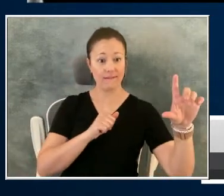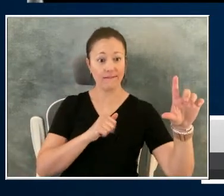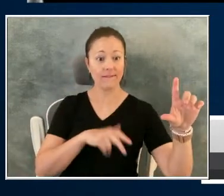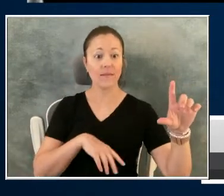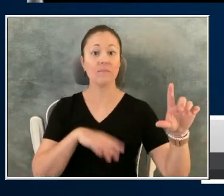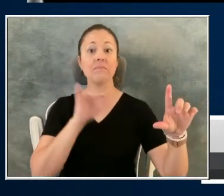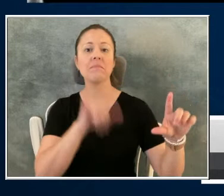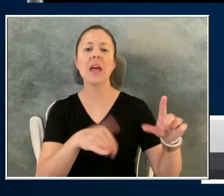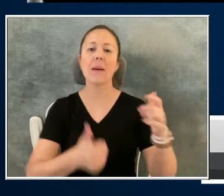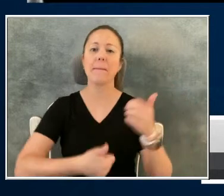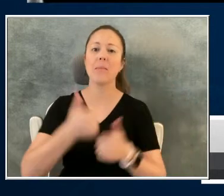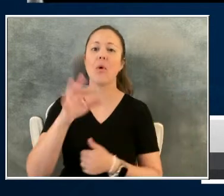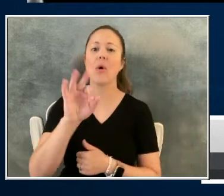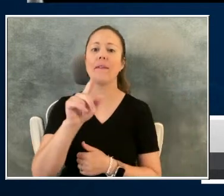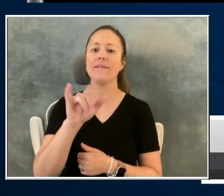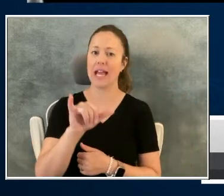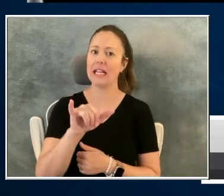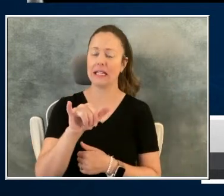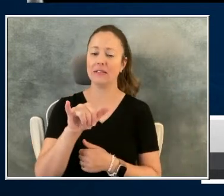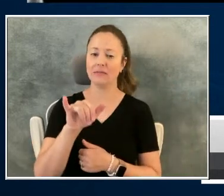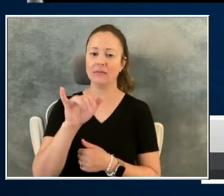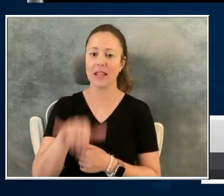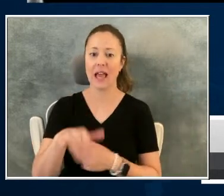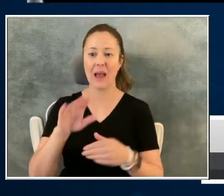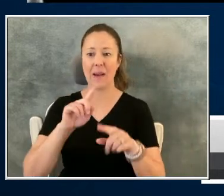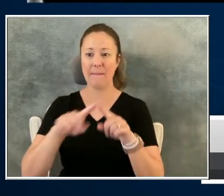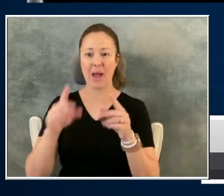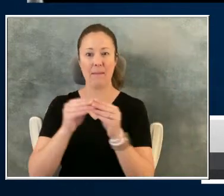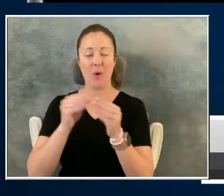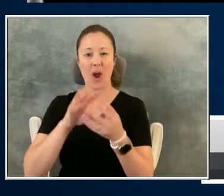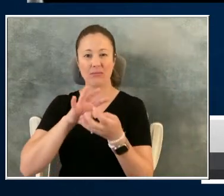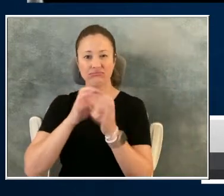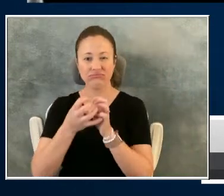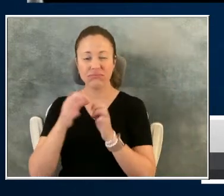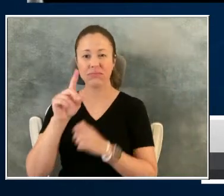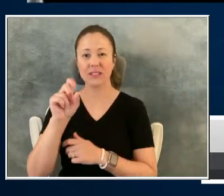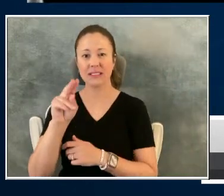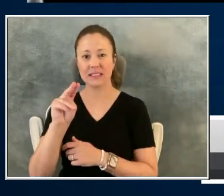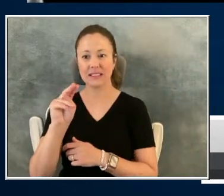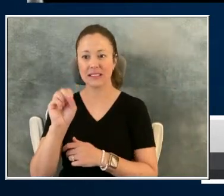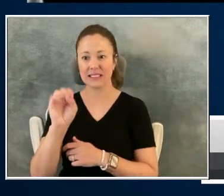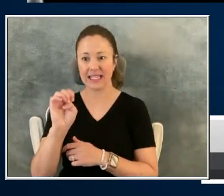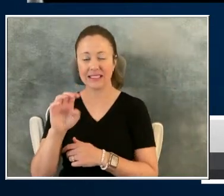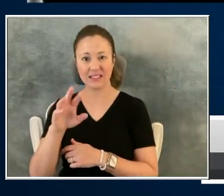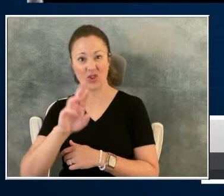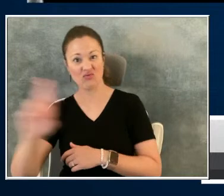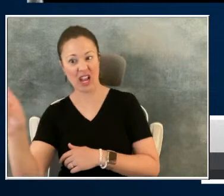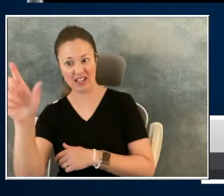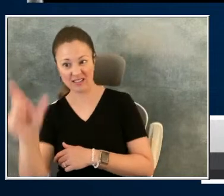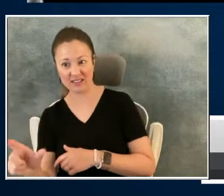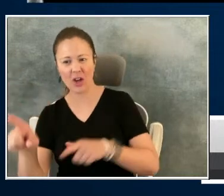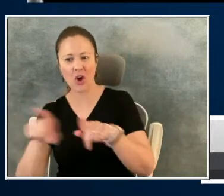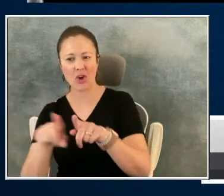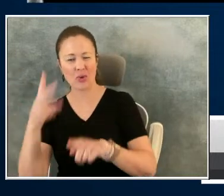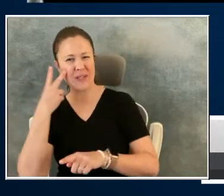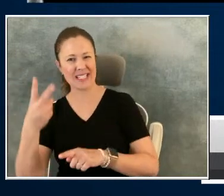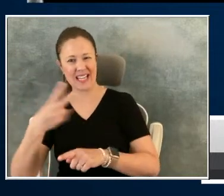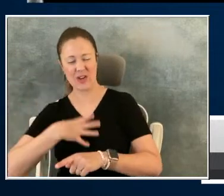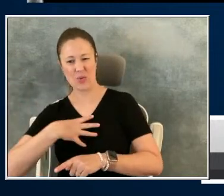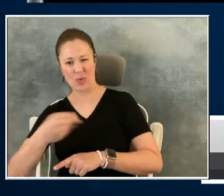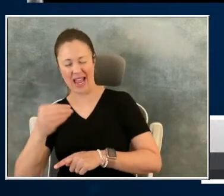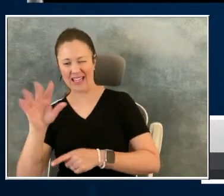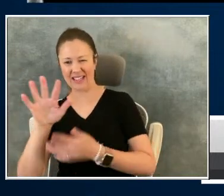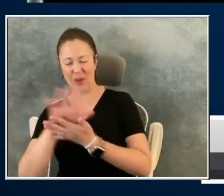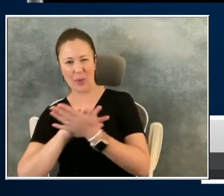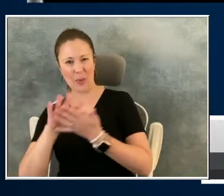that's mostly fatty tissue, but dense tissue, like on the right, also shows up in white, and it can hide the cancer. Even